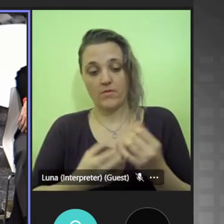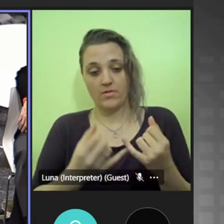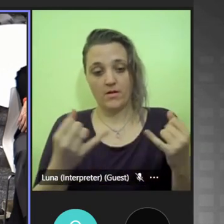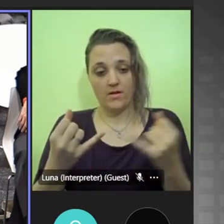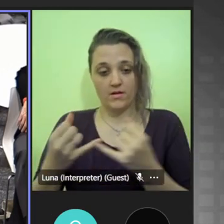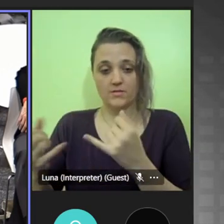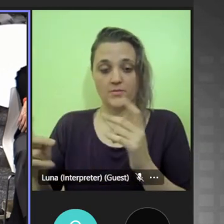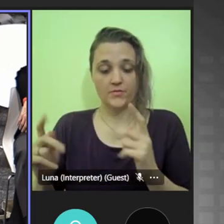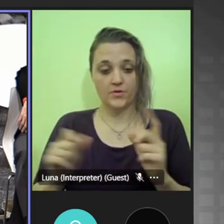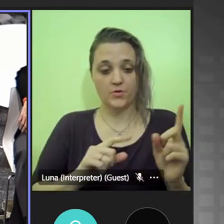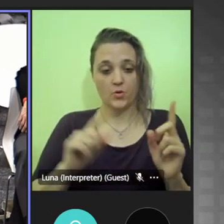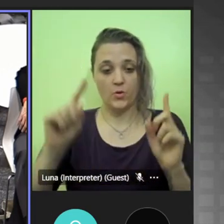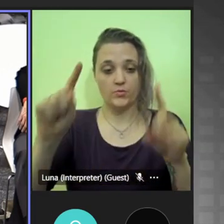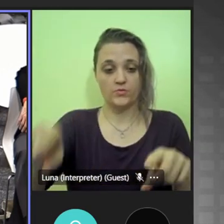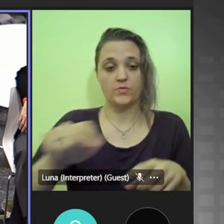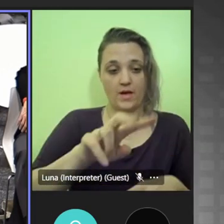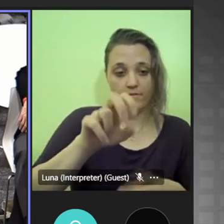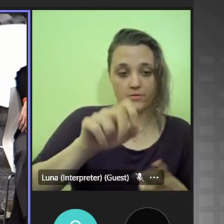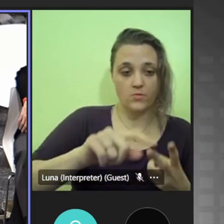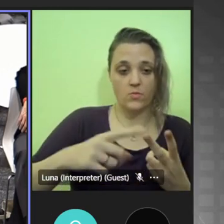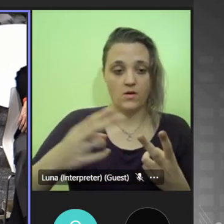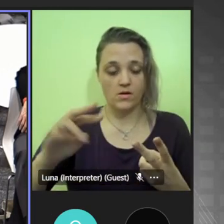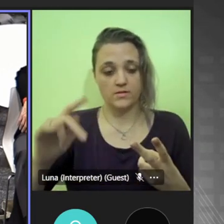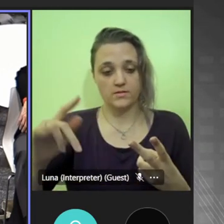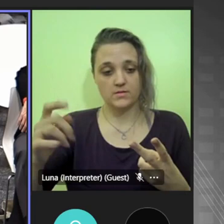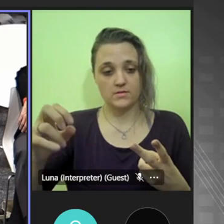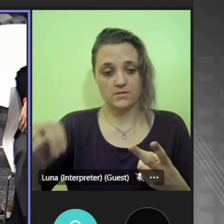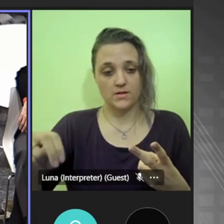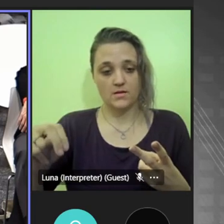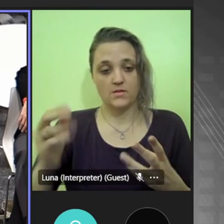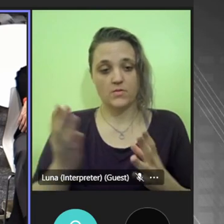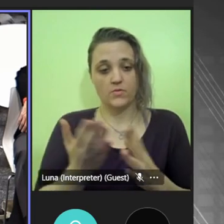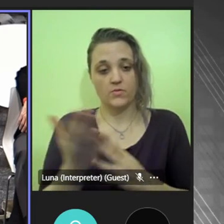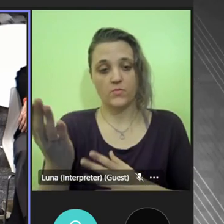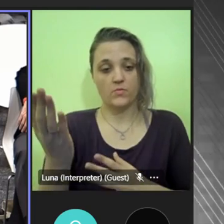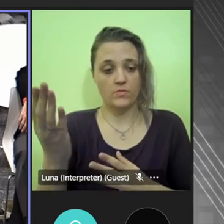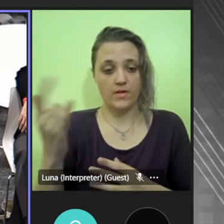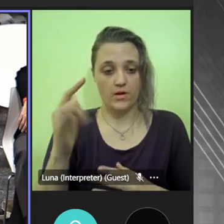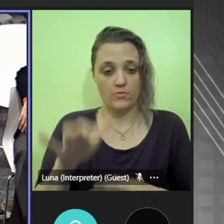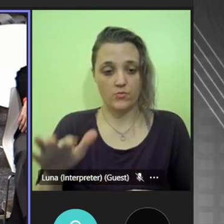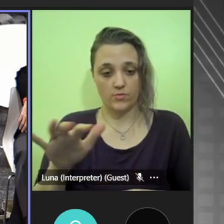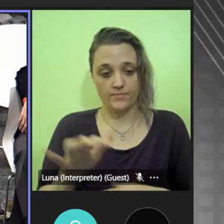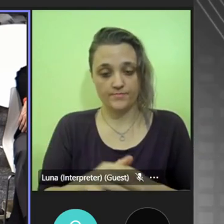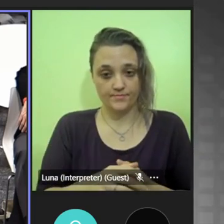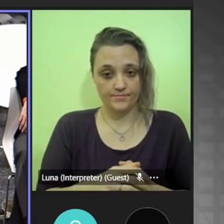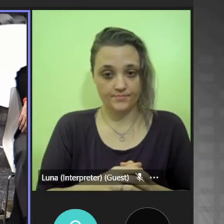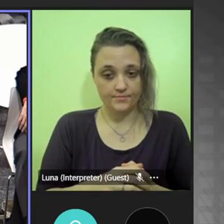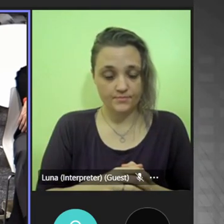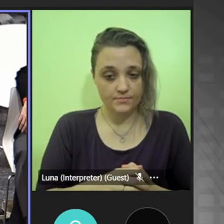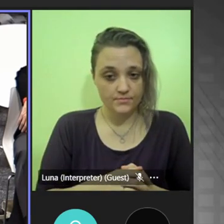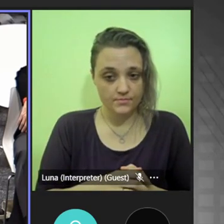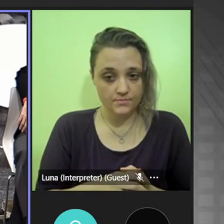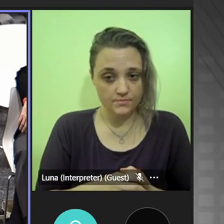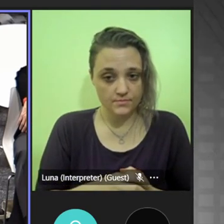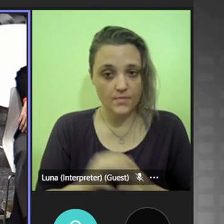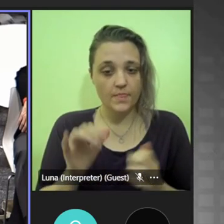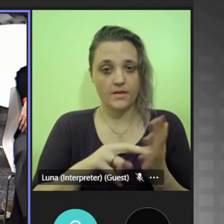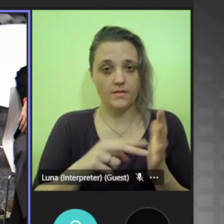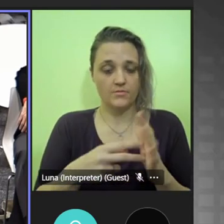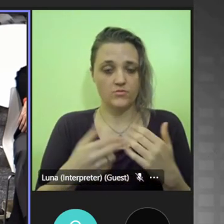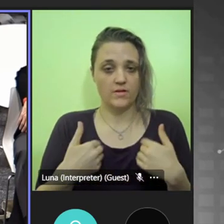both lines, and both people can go to either the Branch Avenue or Huntington by way of National Airport. And that way